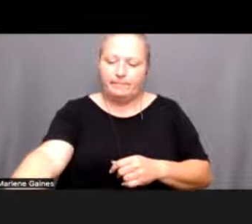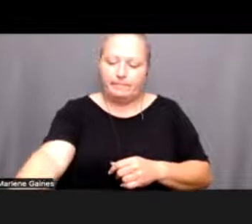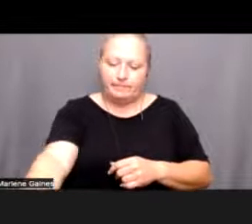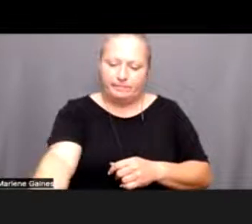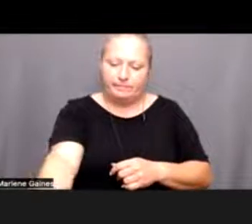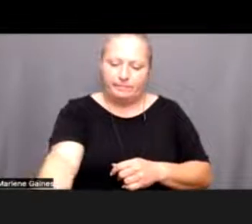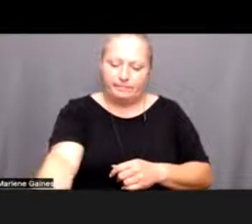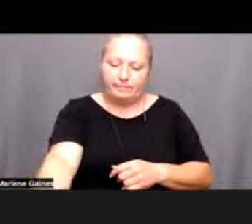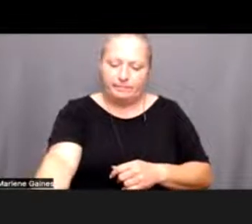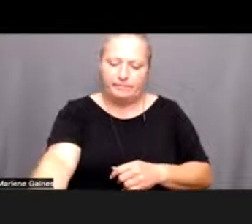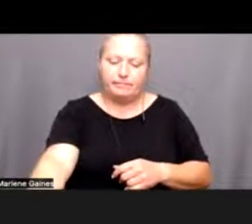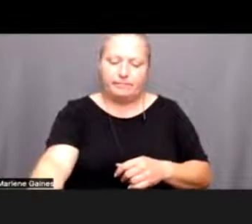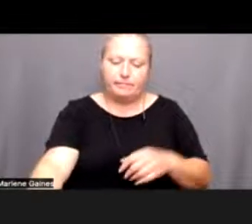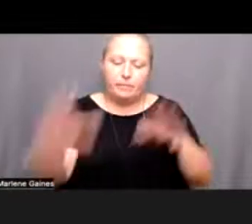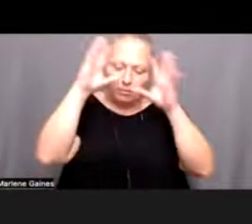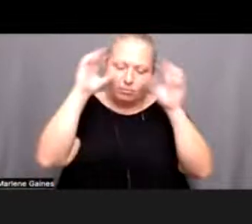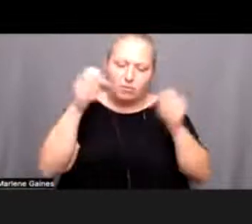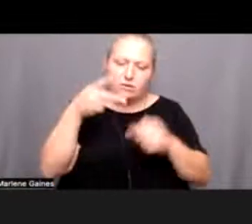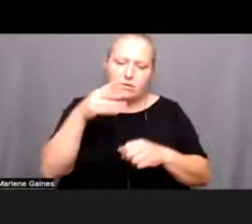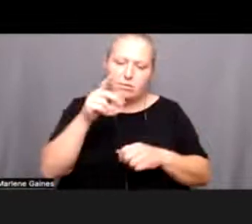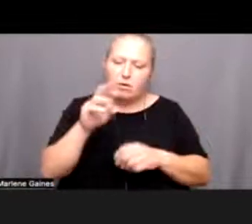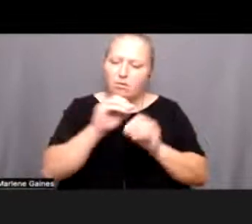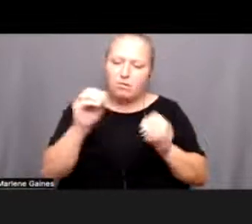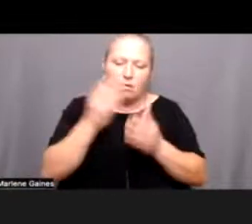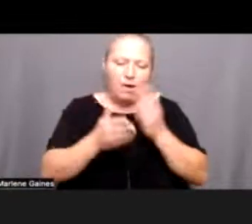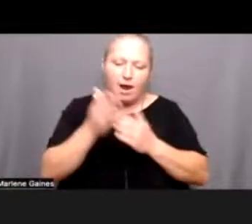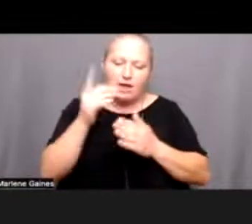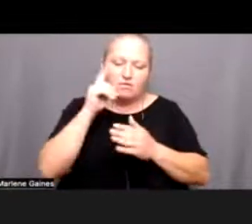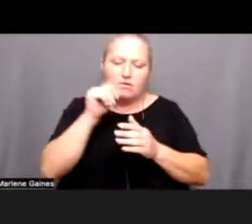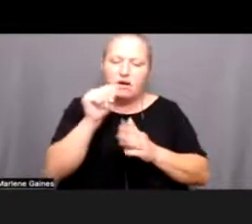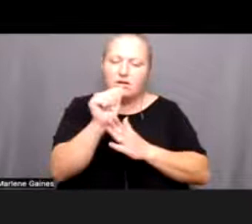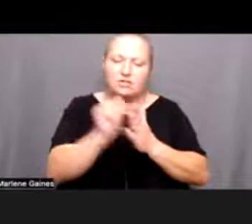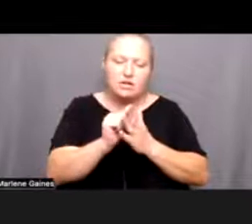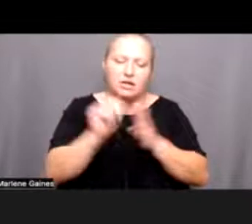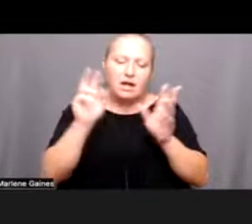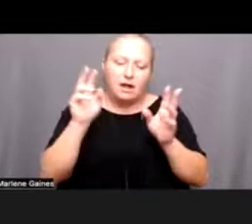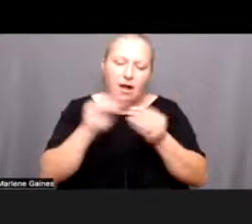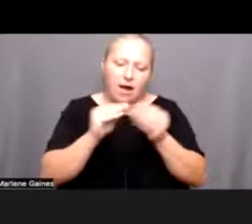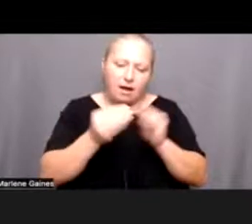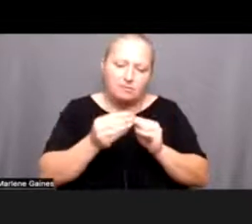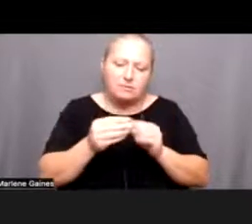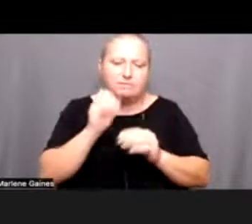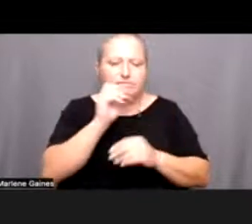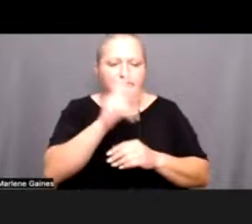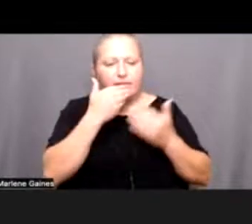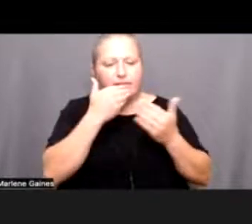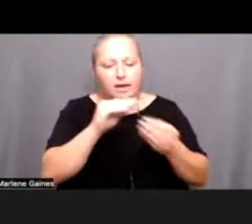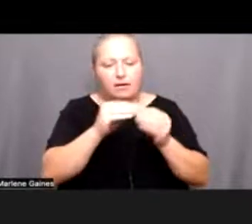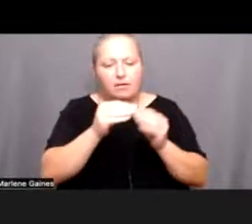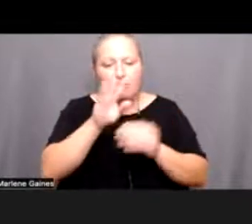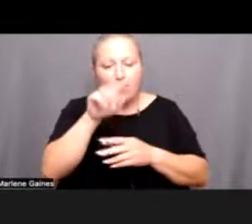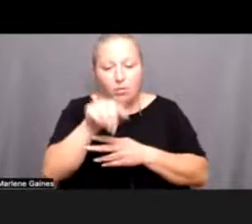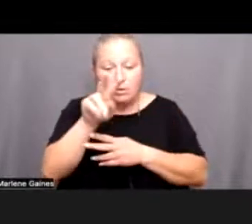Okay. President Proctor, we have no hands for public comment on non-agendized items. Okay, thank you. Item 4.2